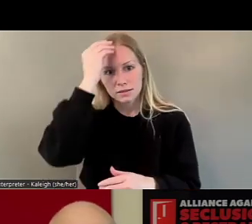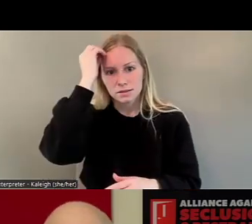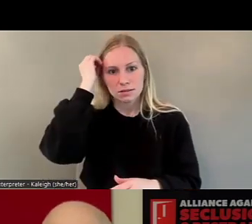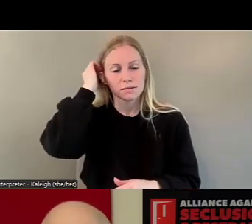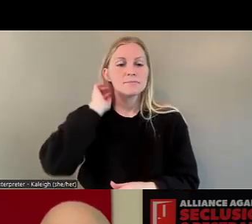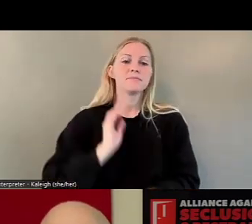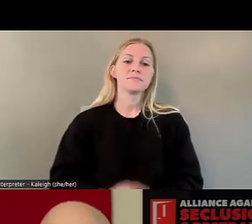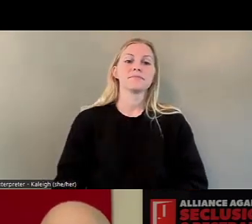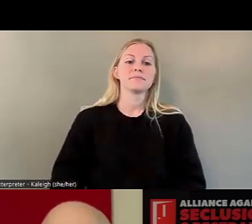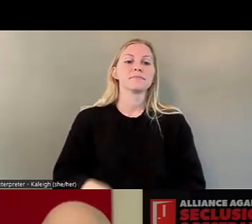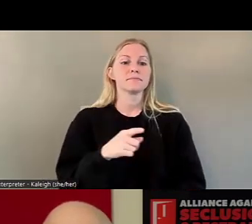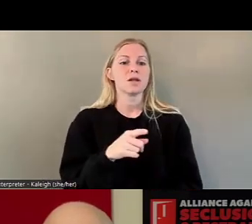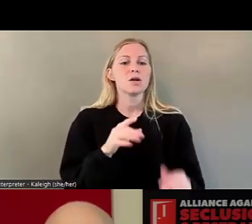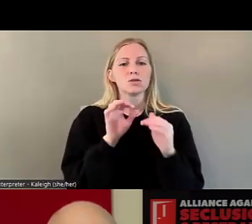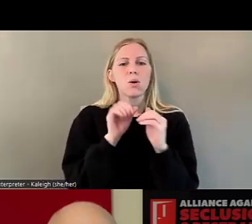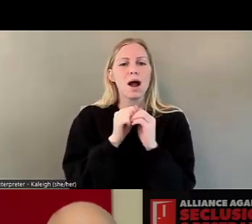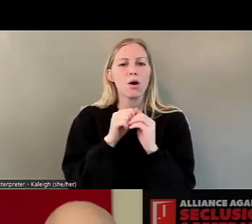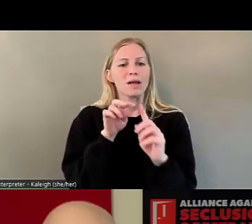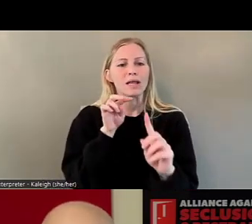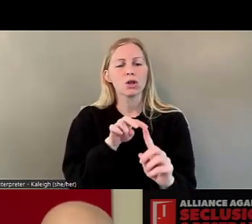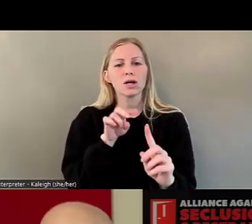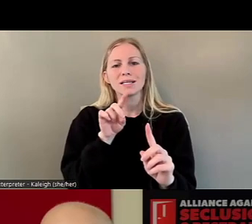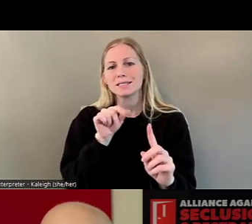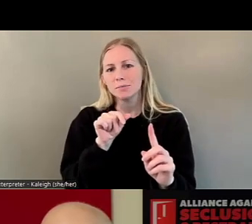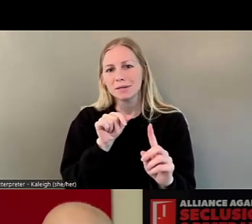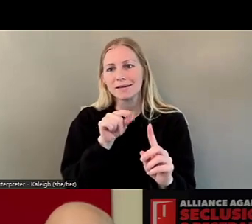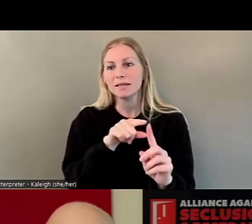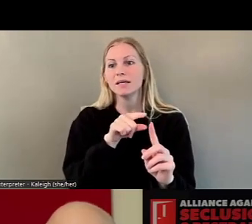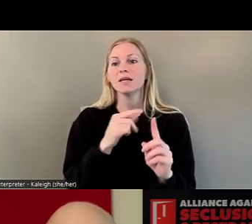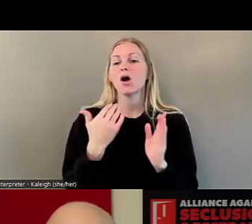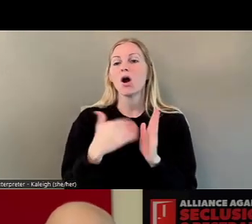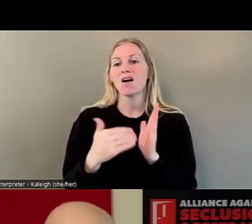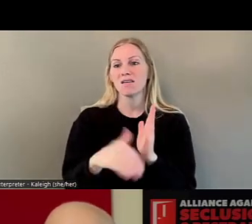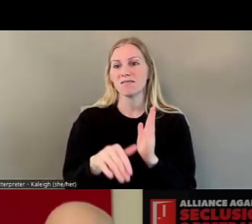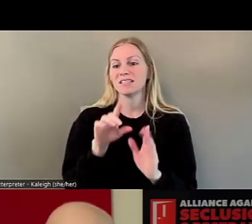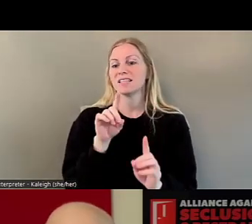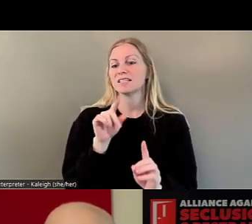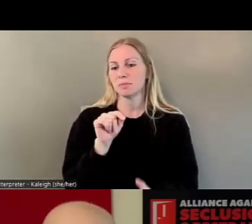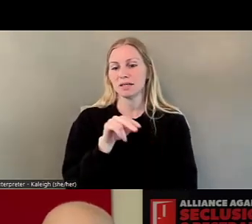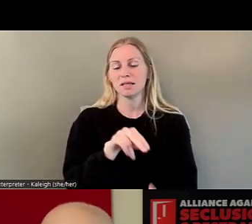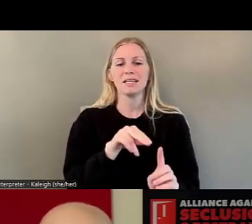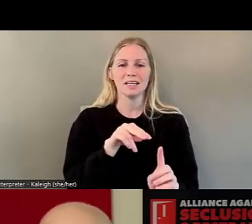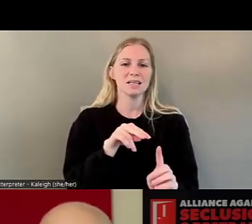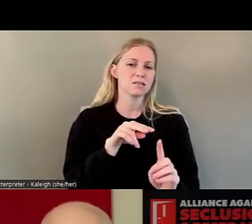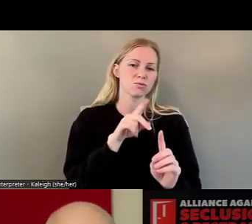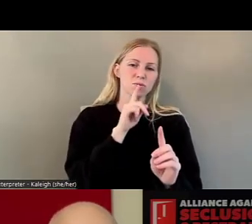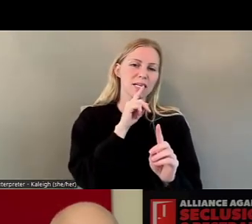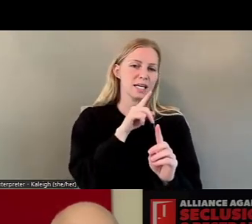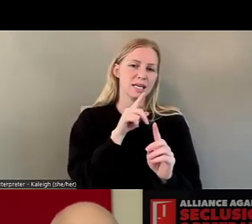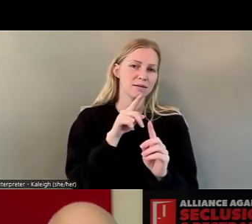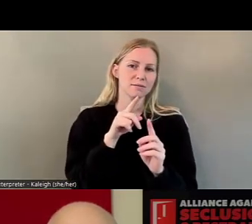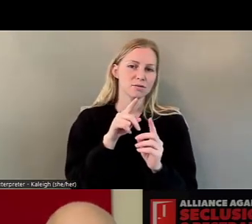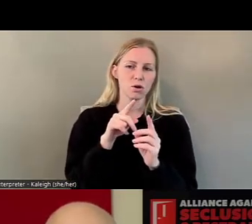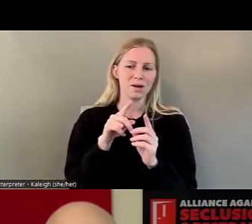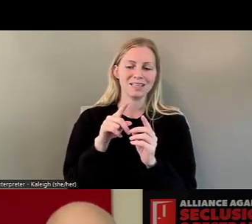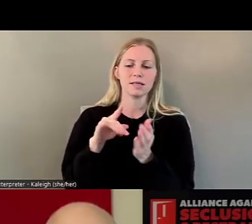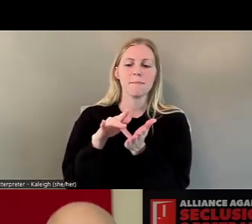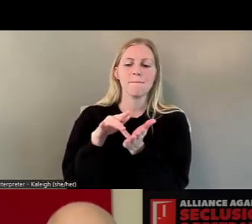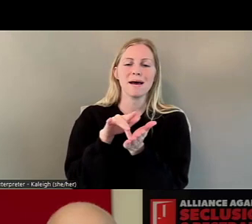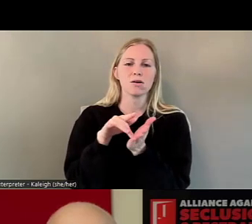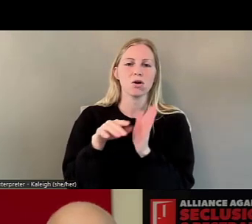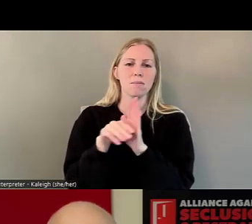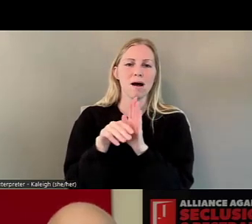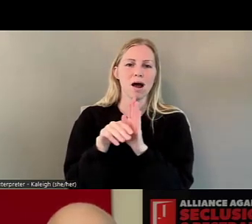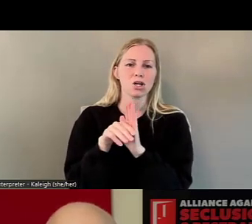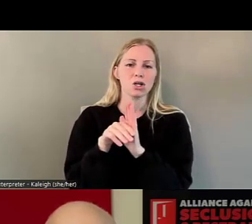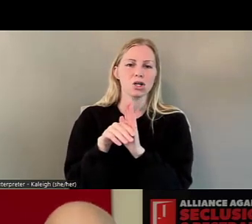way we look at disability. Very often disability is viewed through what they call the medical model lens. And the medical model is kind of